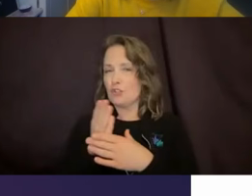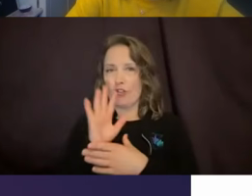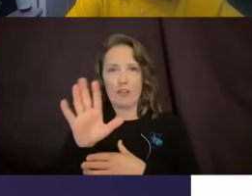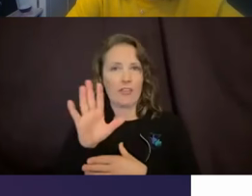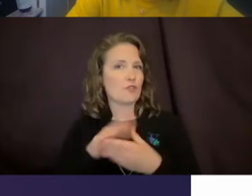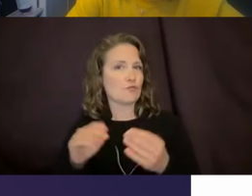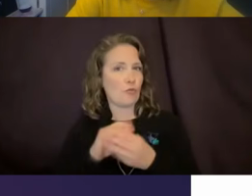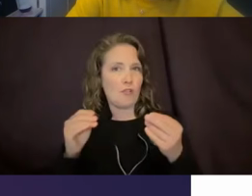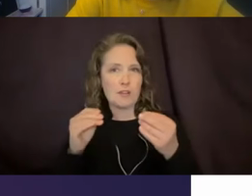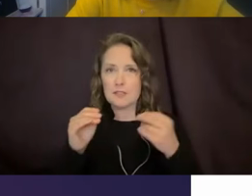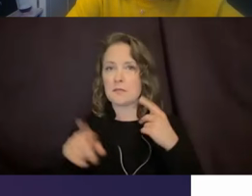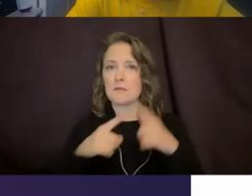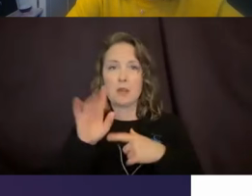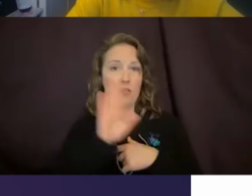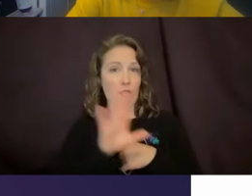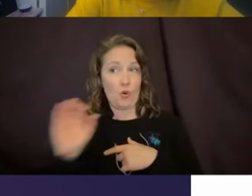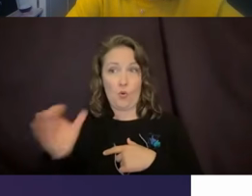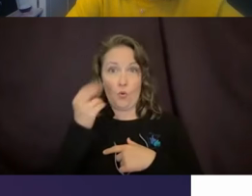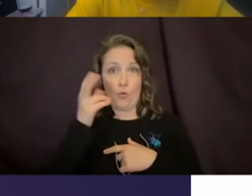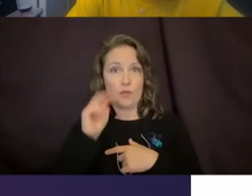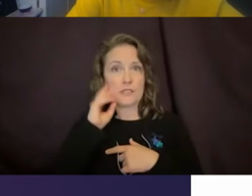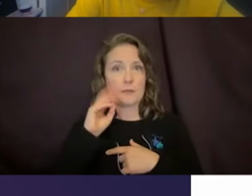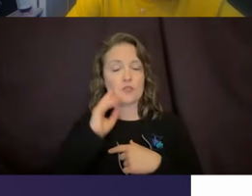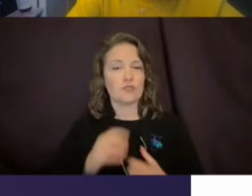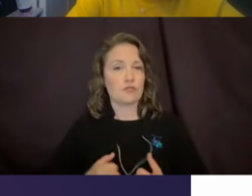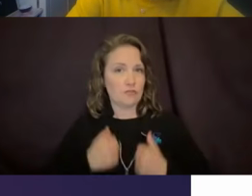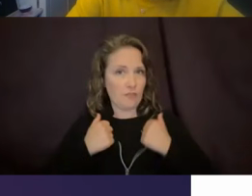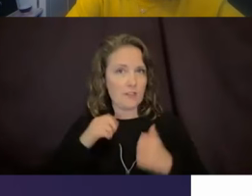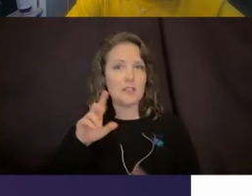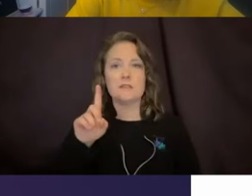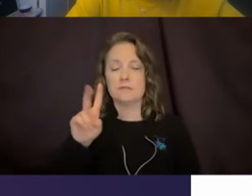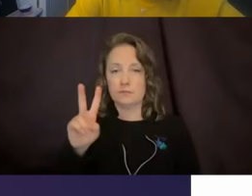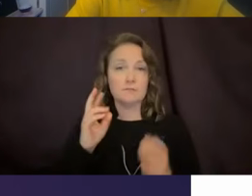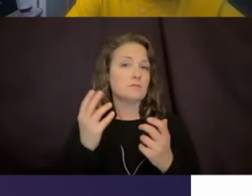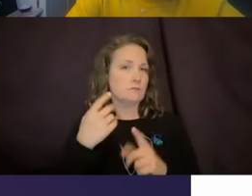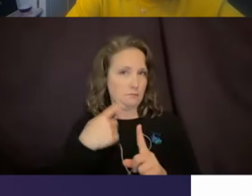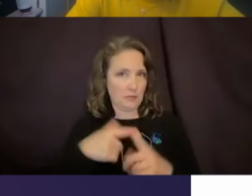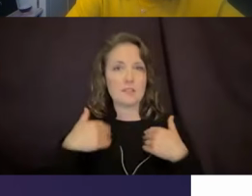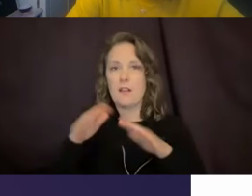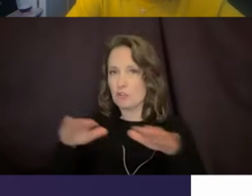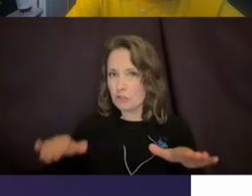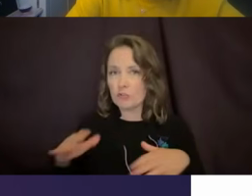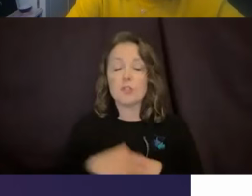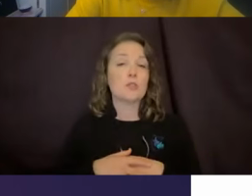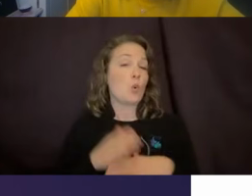chat of surviving domestic violence as well too, and also having children and sharing custody.